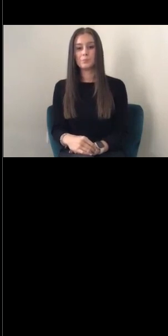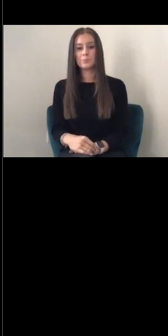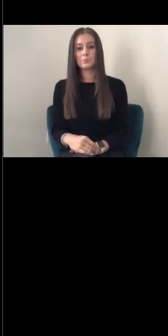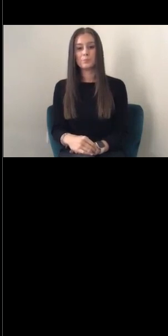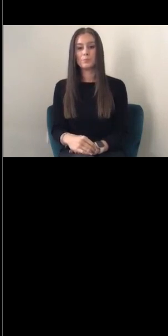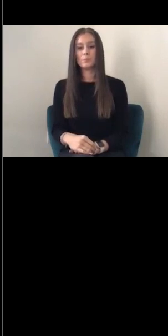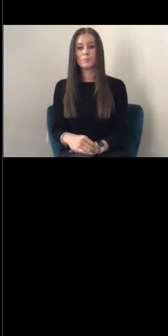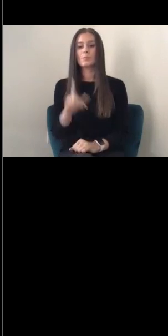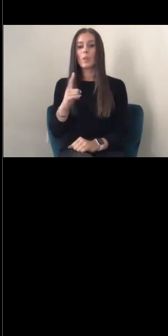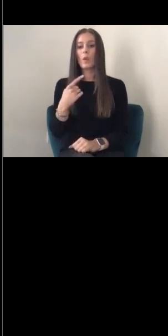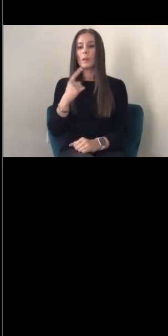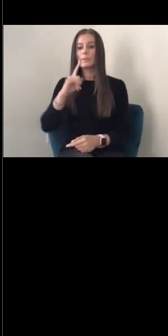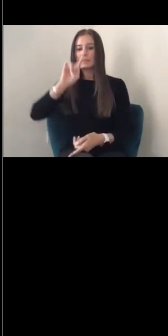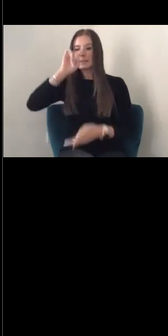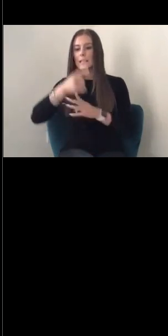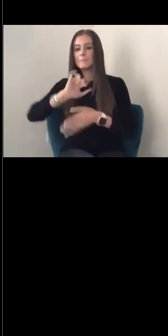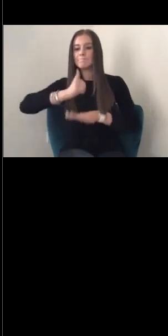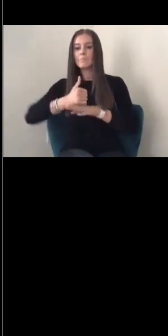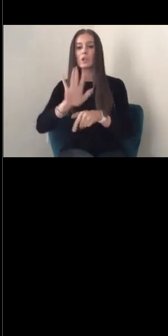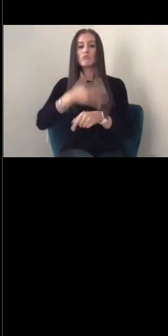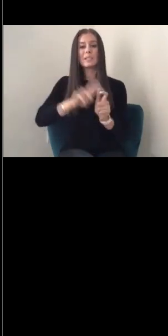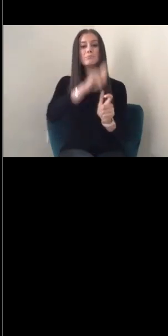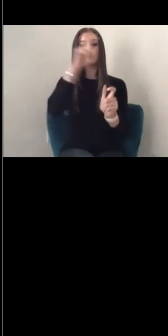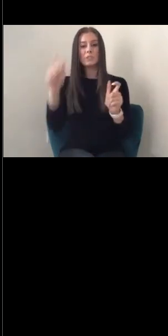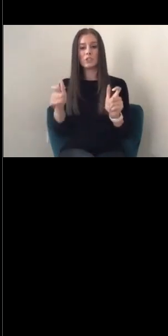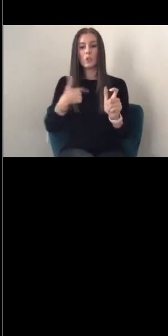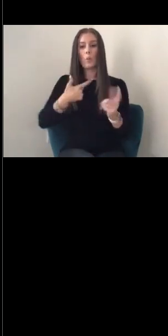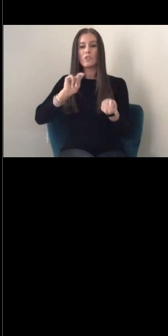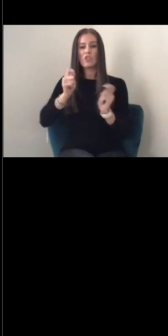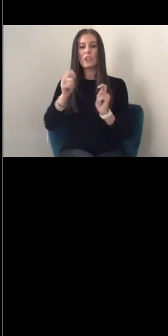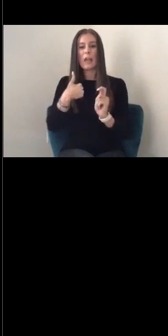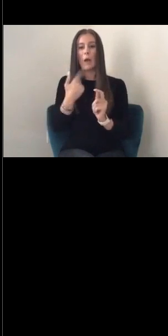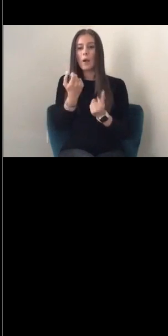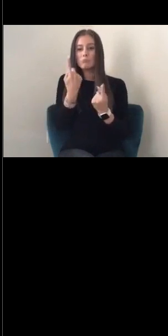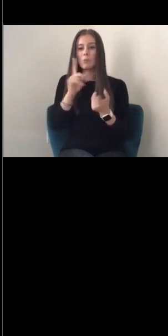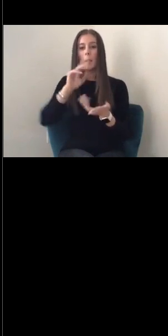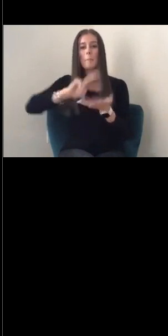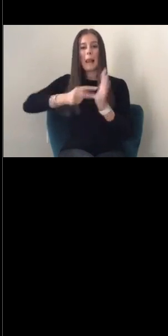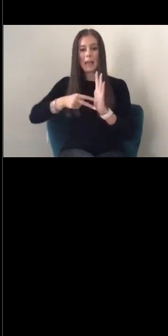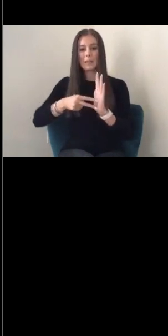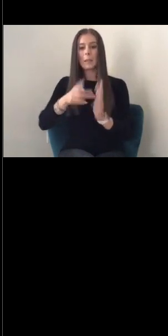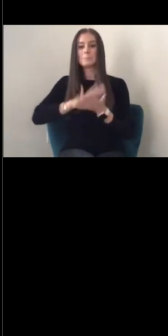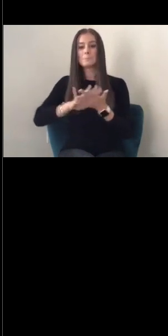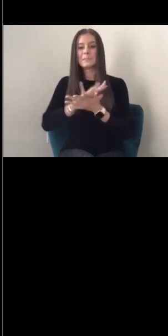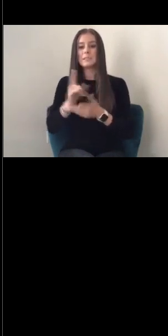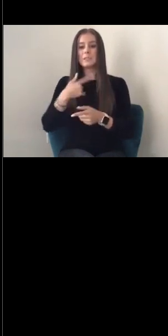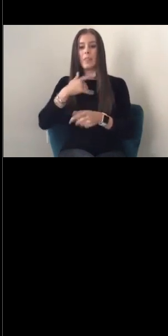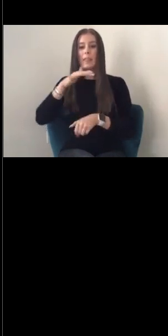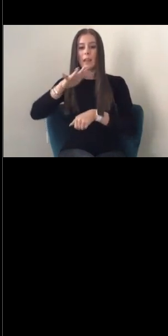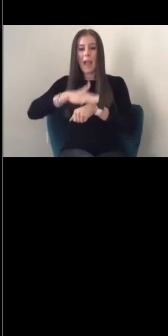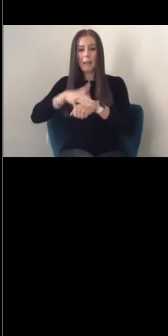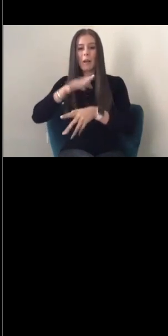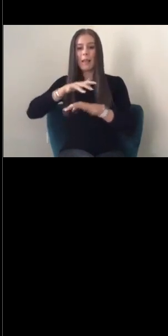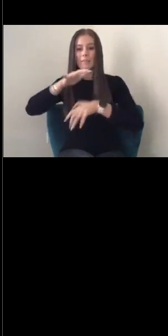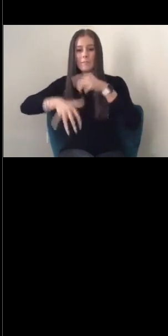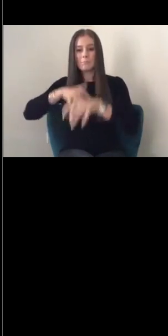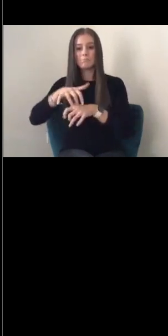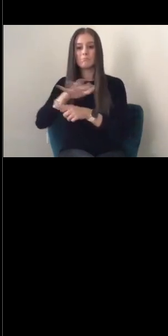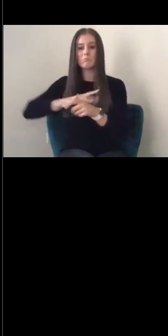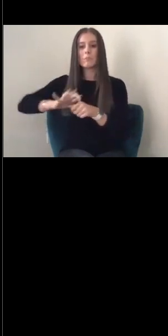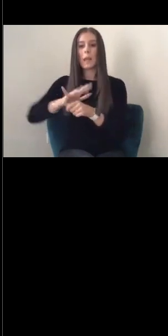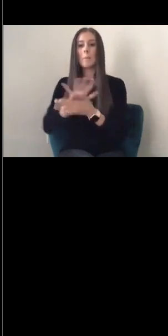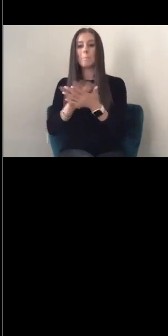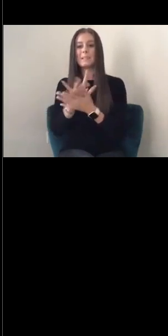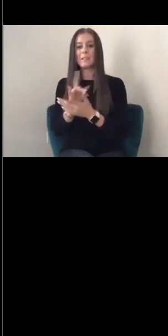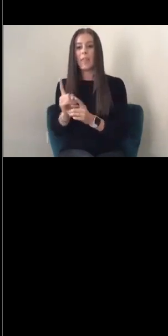Regarding green bridges, we've improved our landscaping proposals, resulting in better opportunity for ecological connectivity. This means